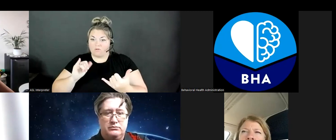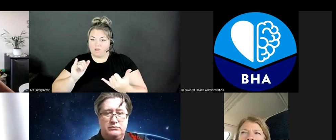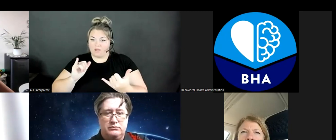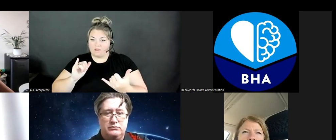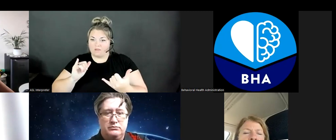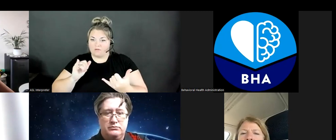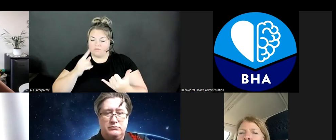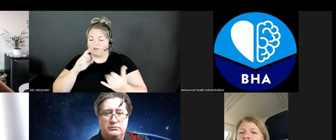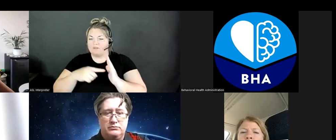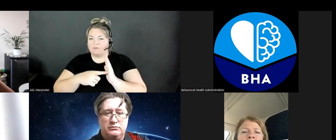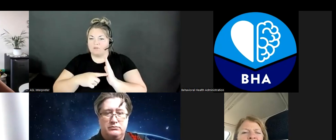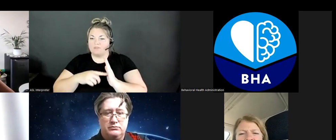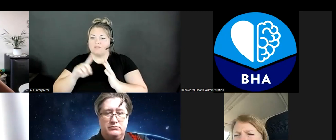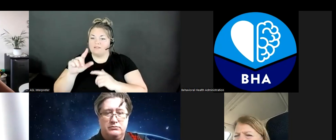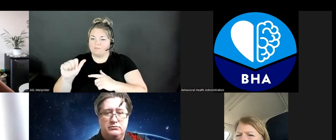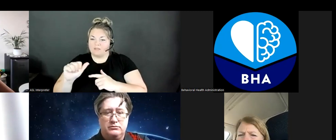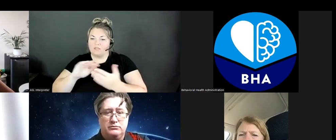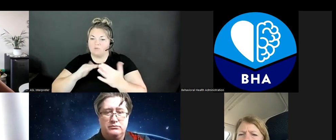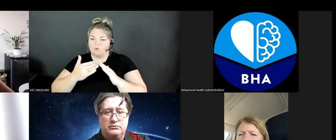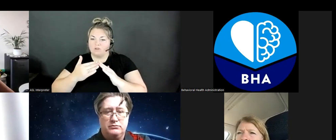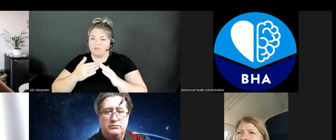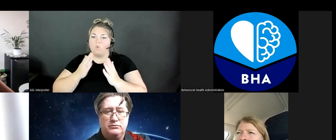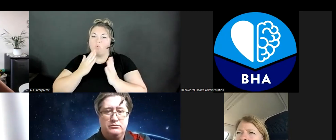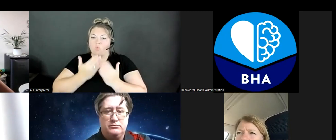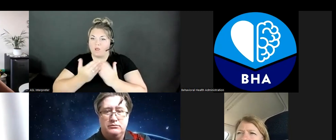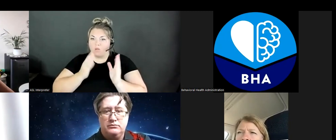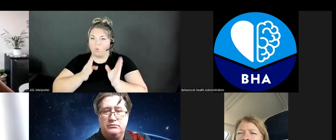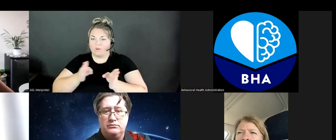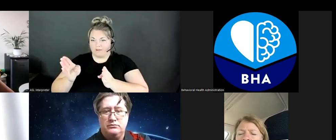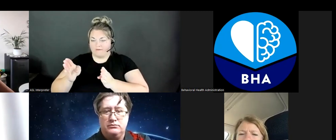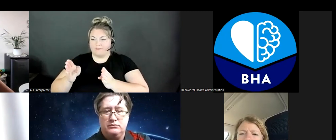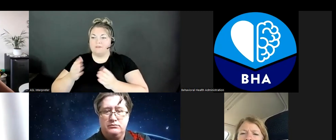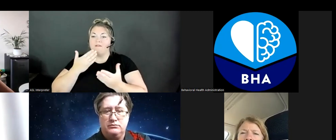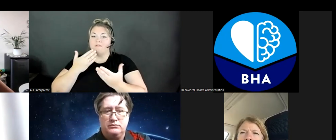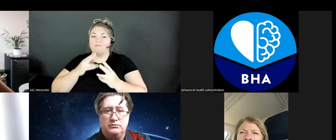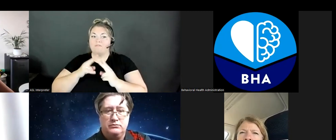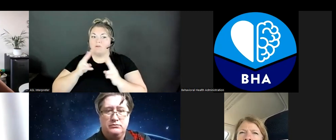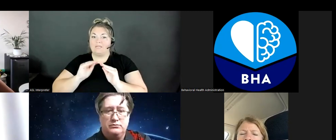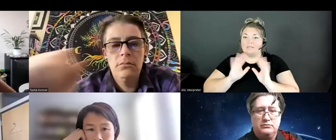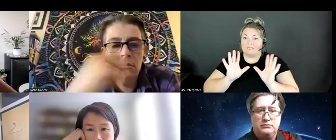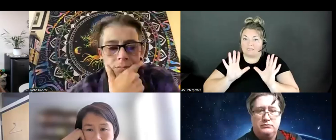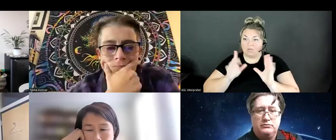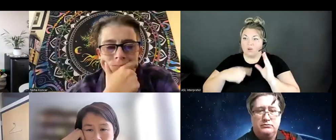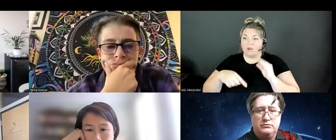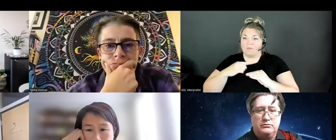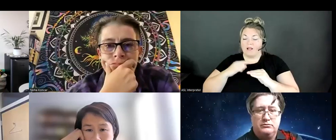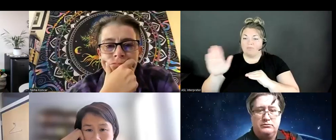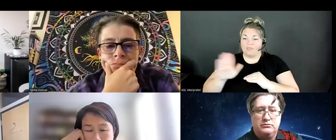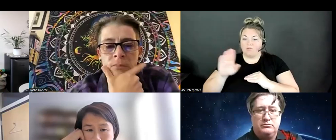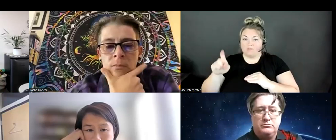I'll give an example. The disability community is very well organized and very clear on their needs.